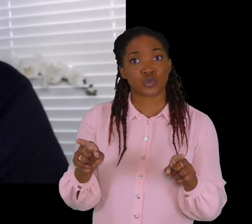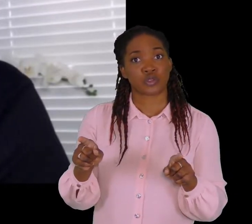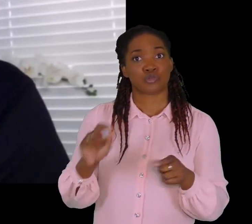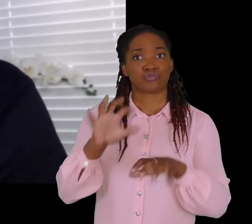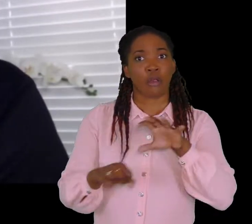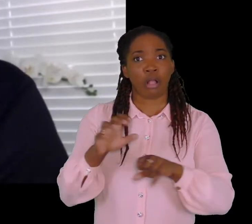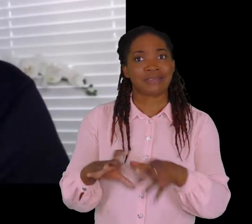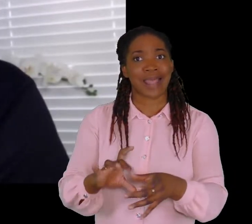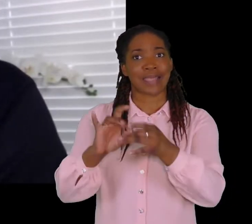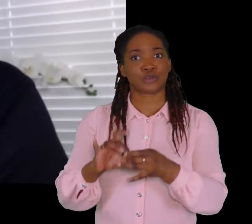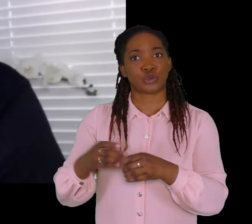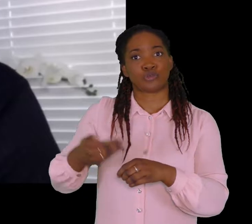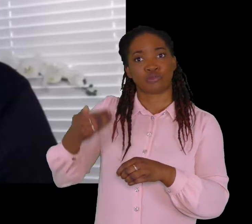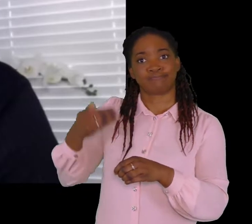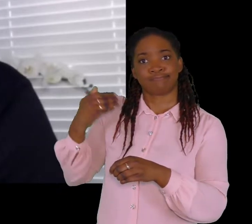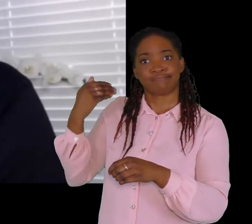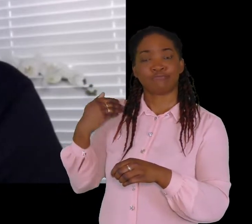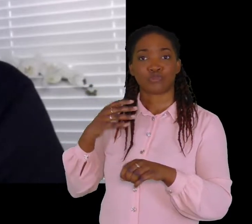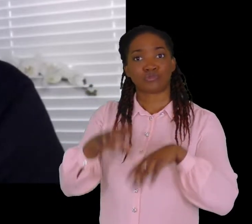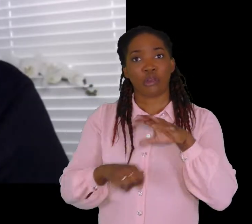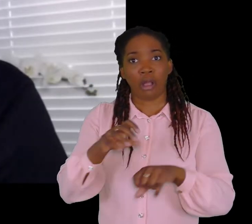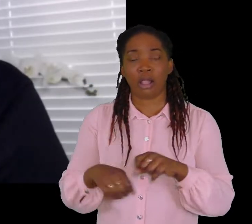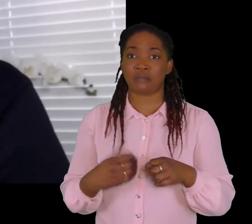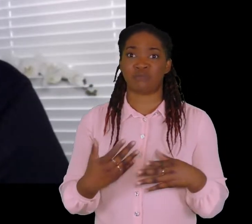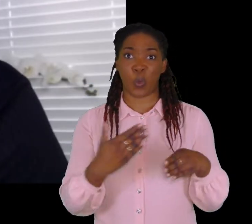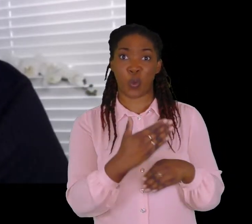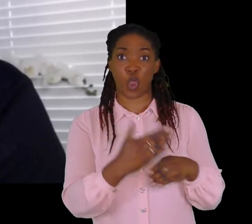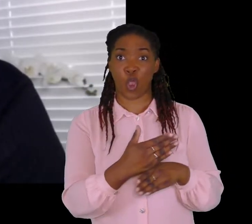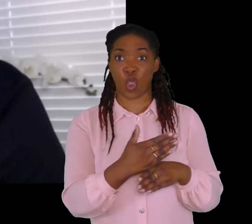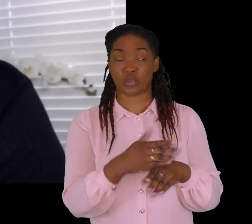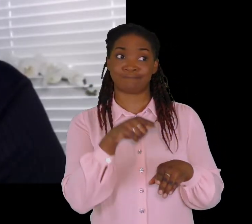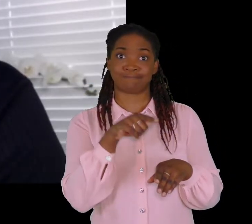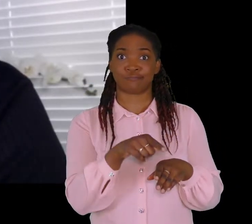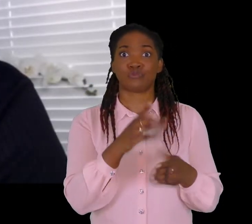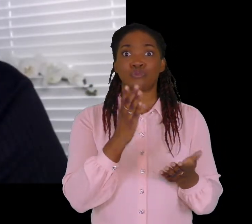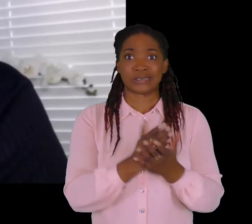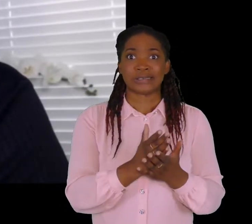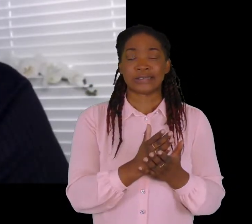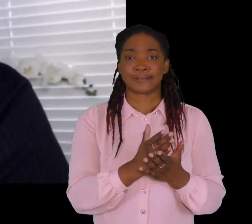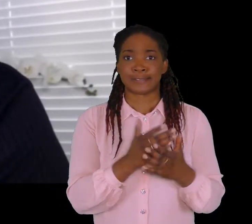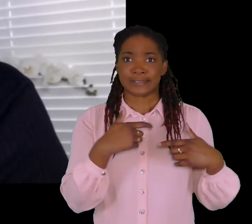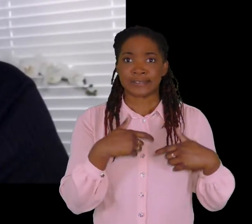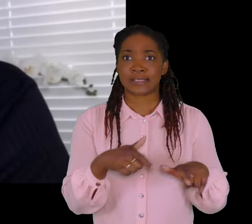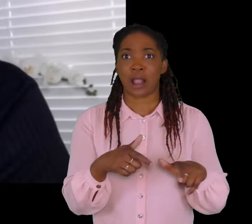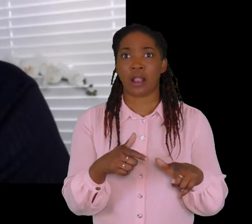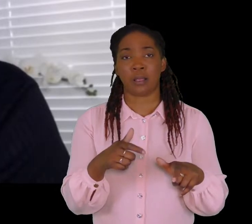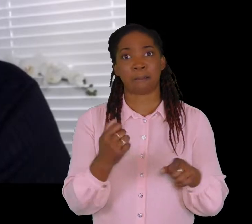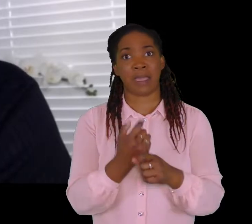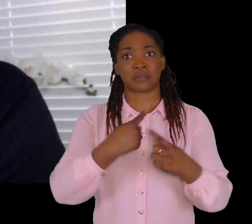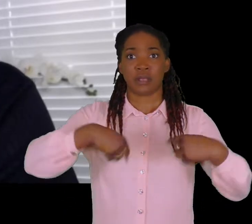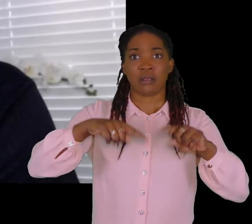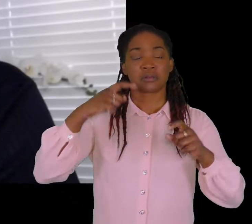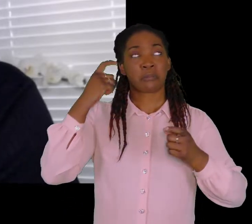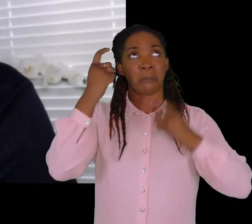generational struggles, for their work, which they had undertaken, is still provoking reflection.